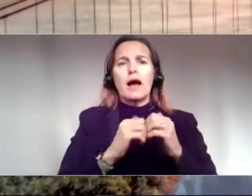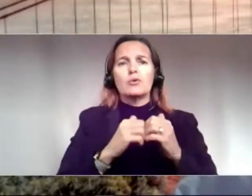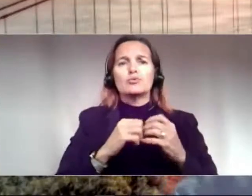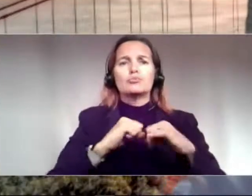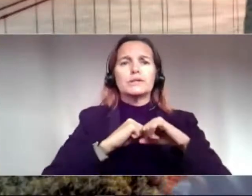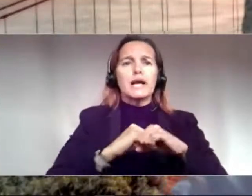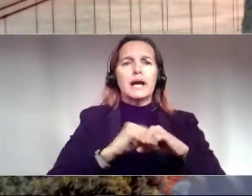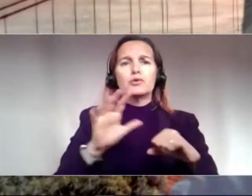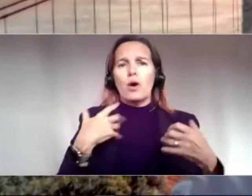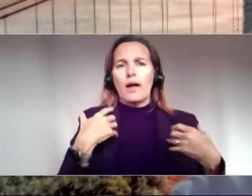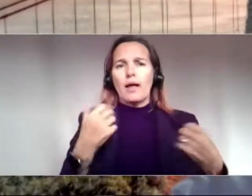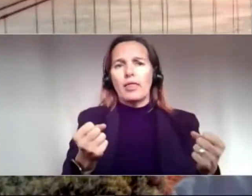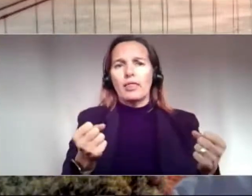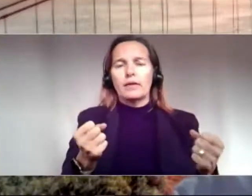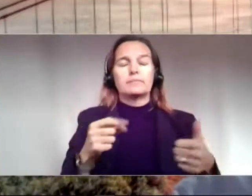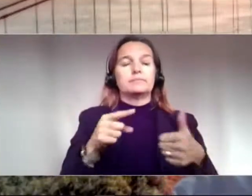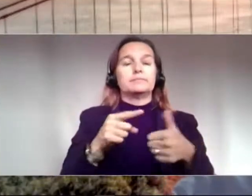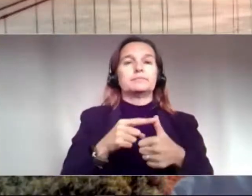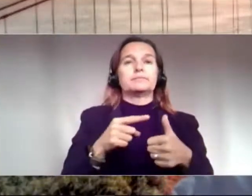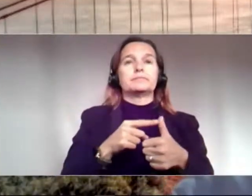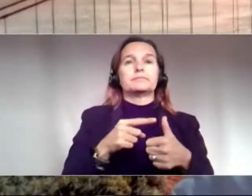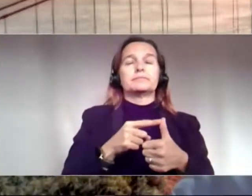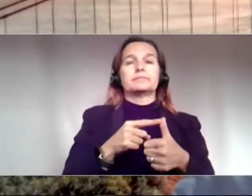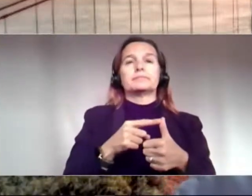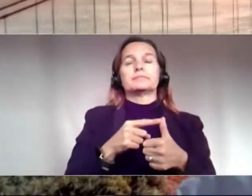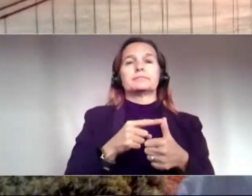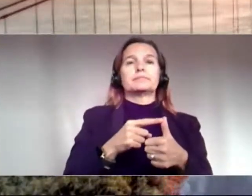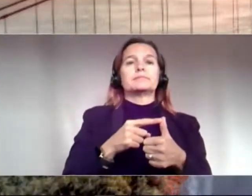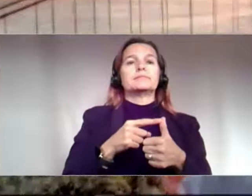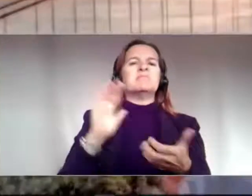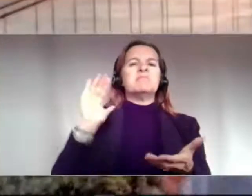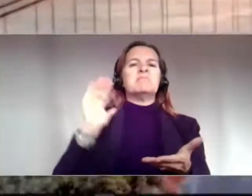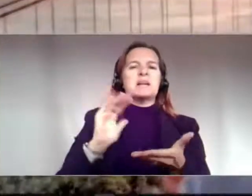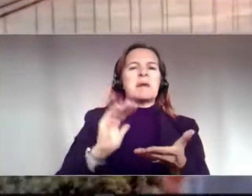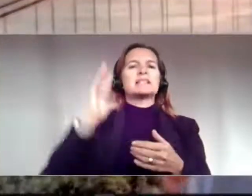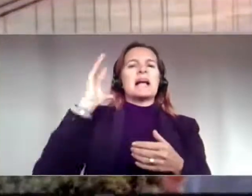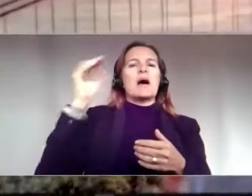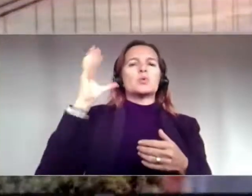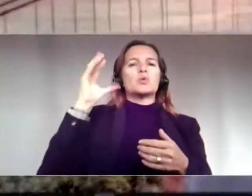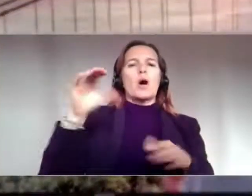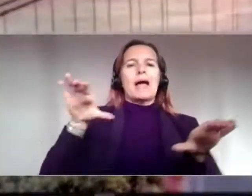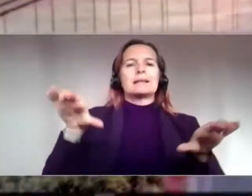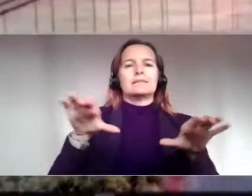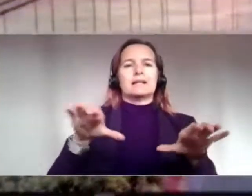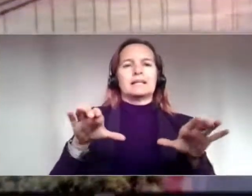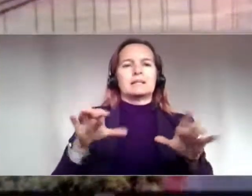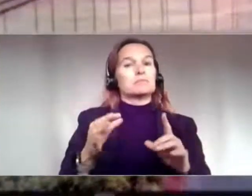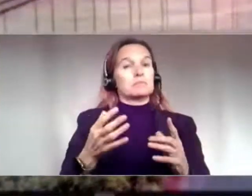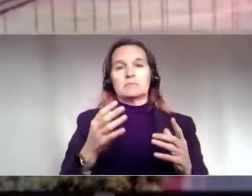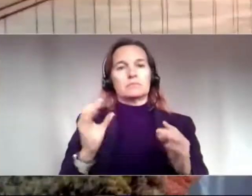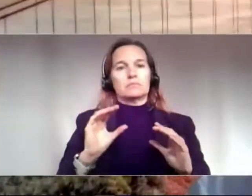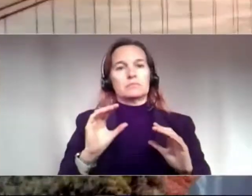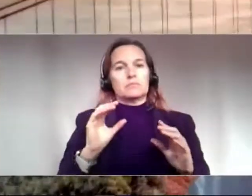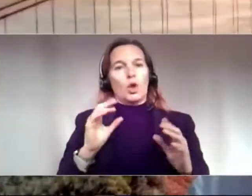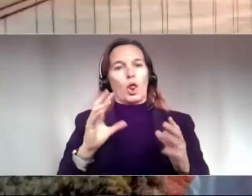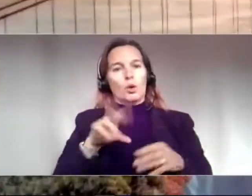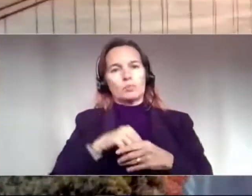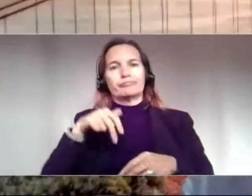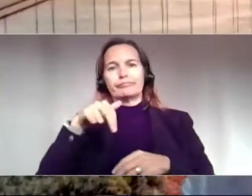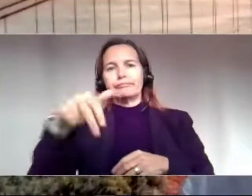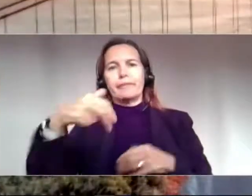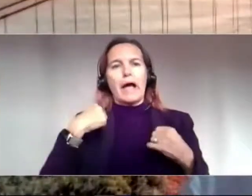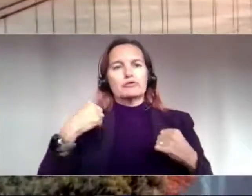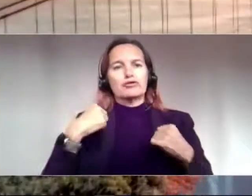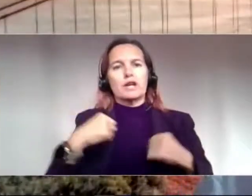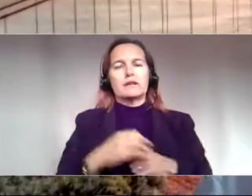event. Minimize or stop outdoor activities, especially exercise. Stay indoors with windows and doors